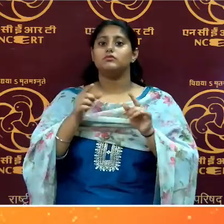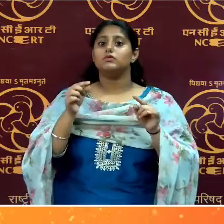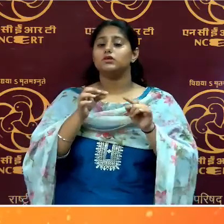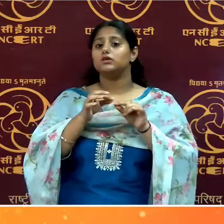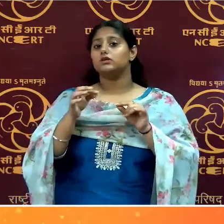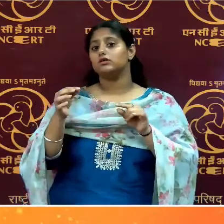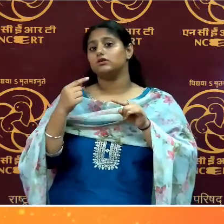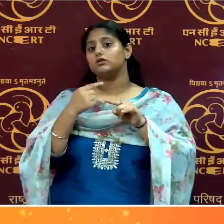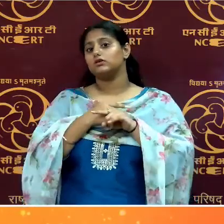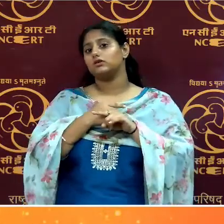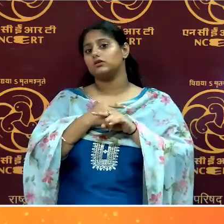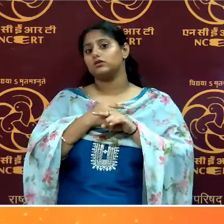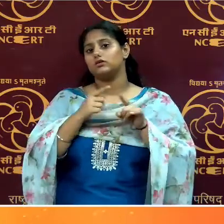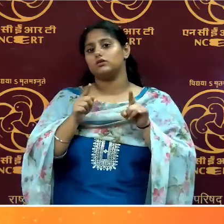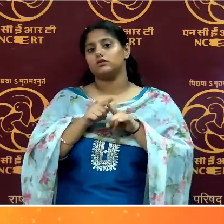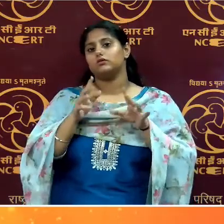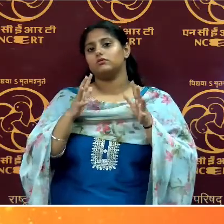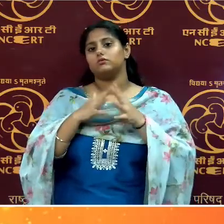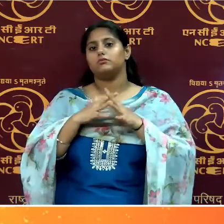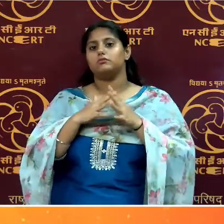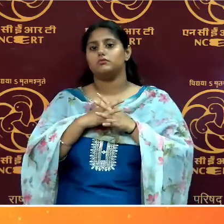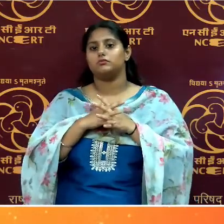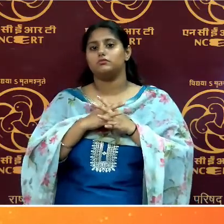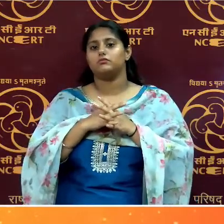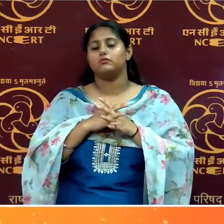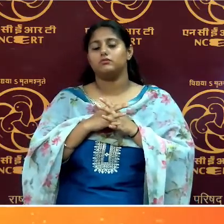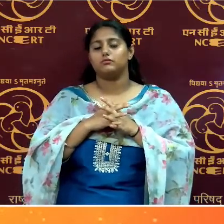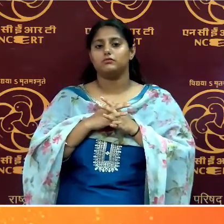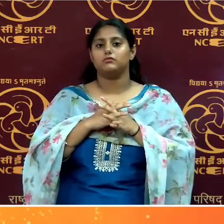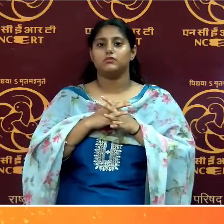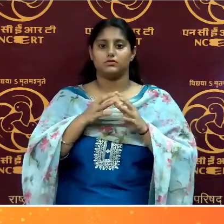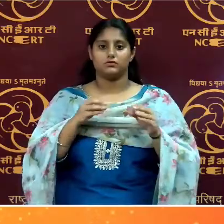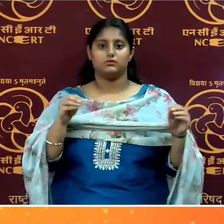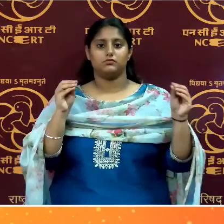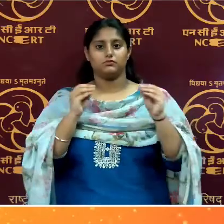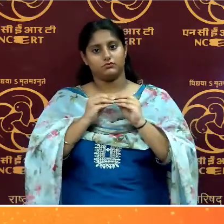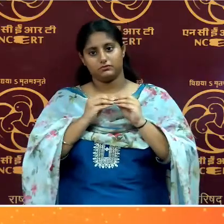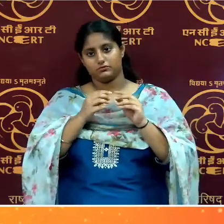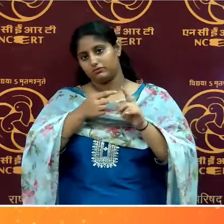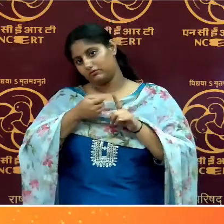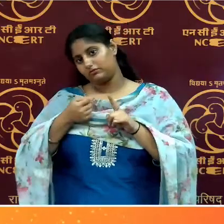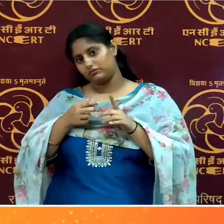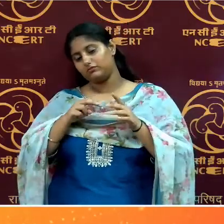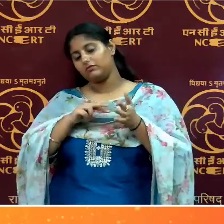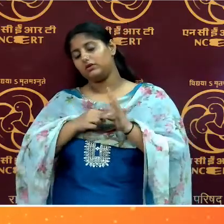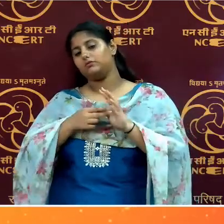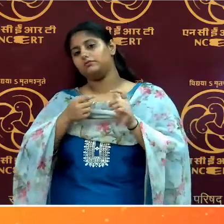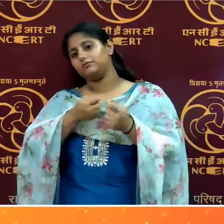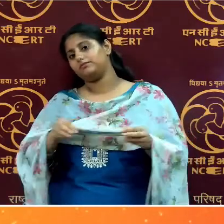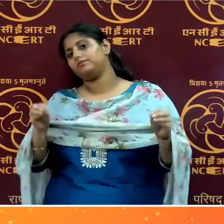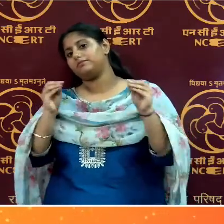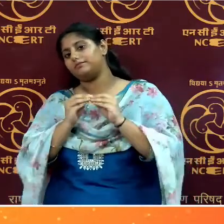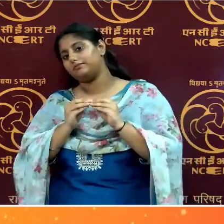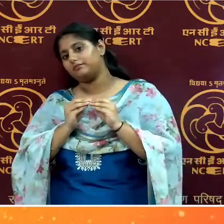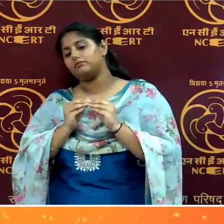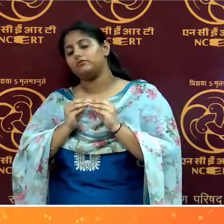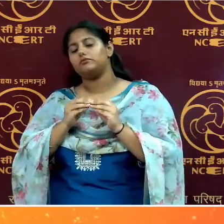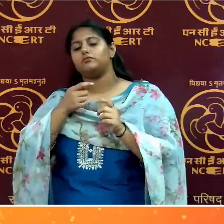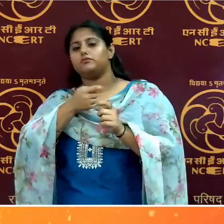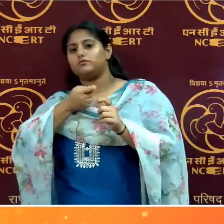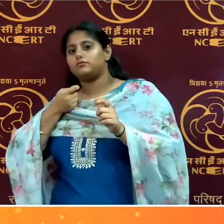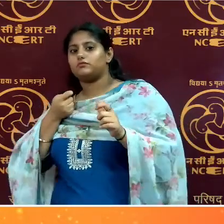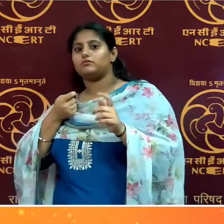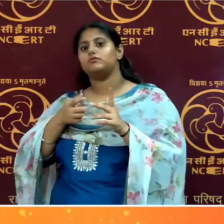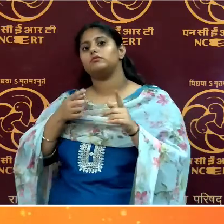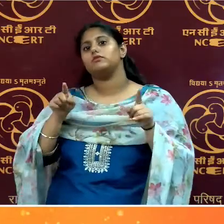the weight that is being hung here. That More is, the weight, more the stretch. yes, that is Hooke's law. Okay. So whatever amount of